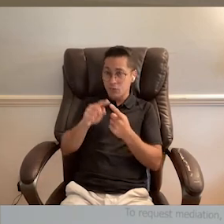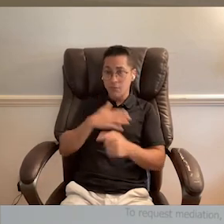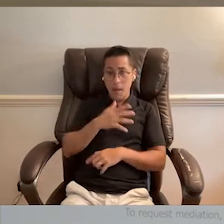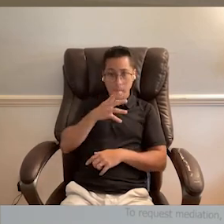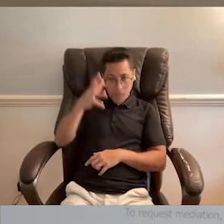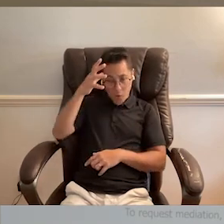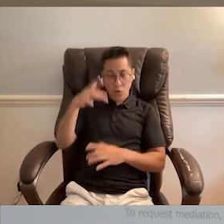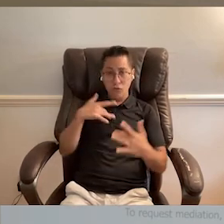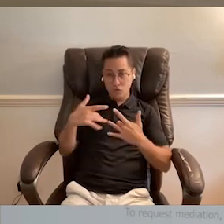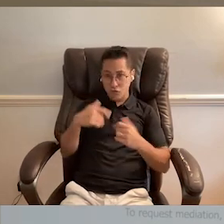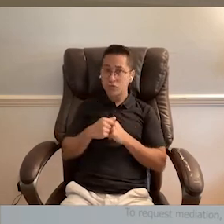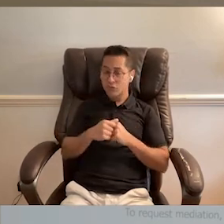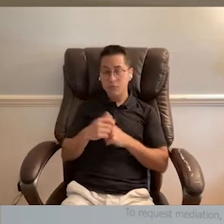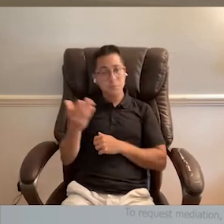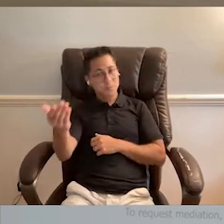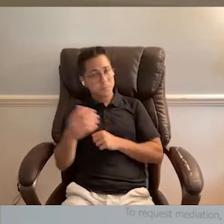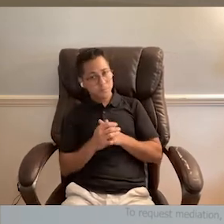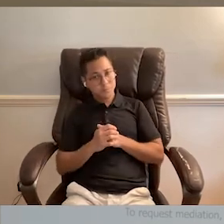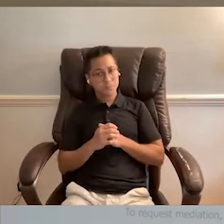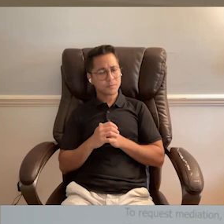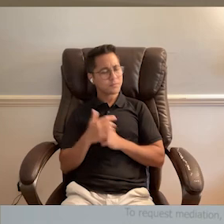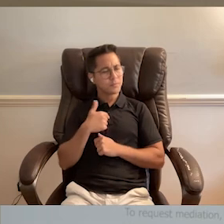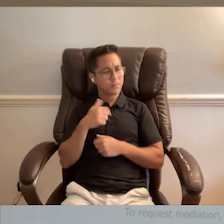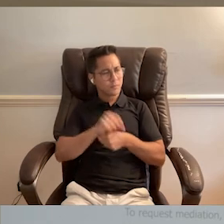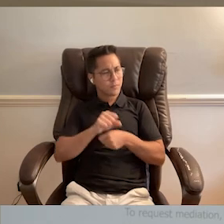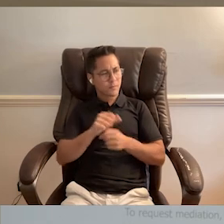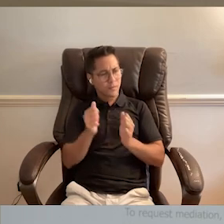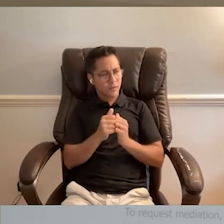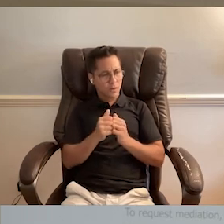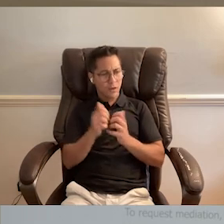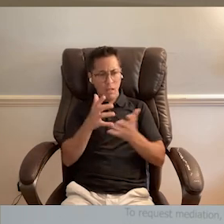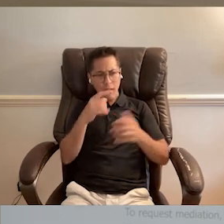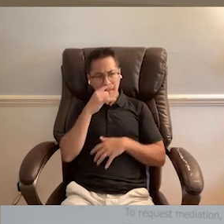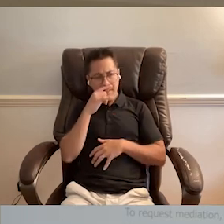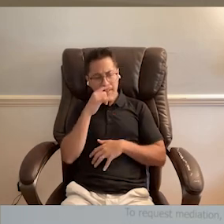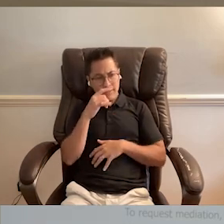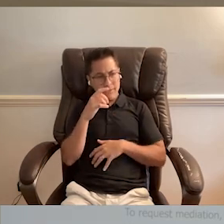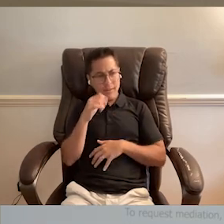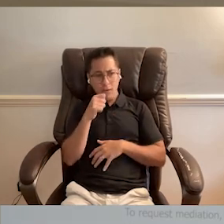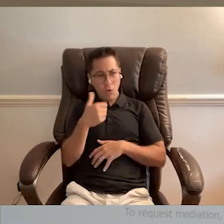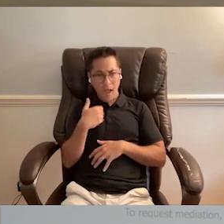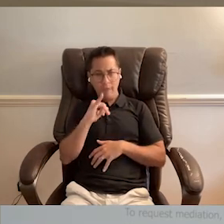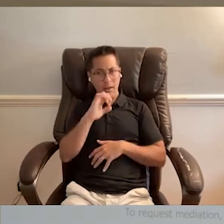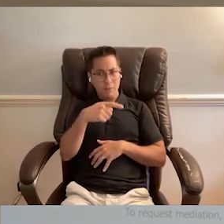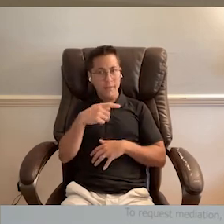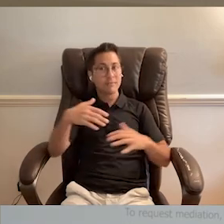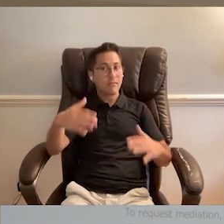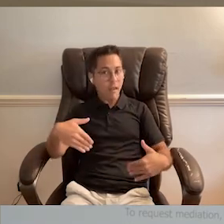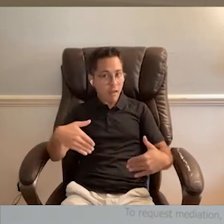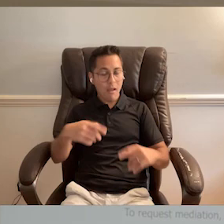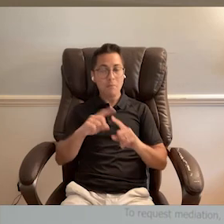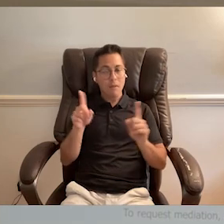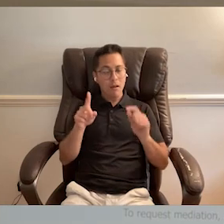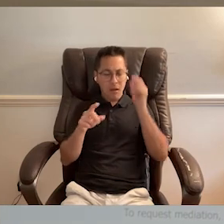sir. So I work with a lot of kids that do not have IEPs yet, but the parents are telling me that